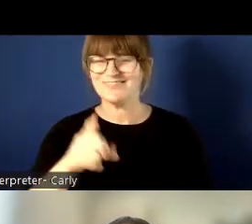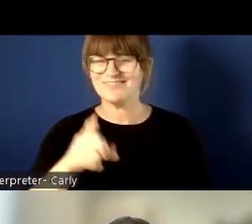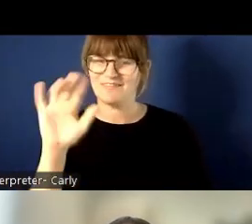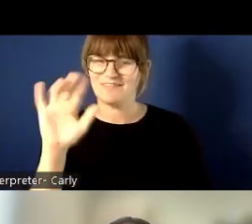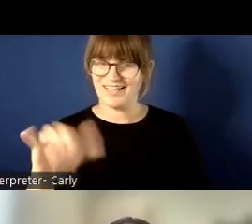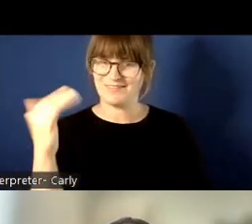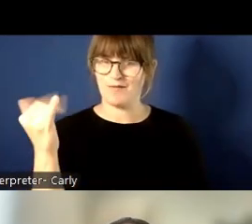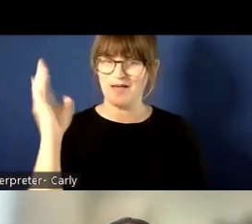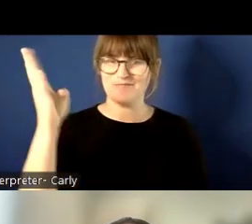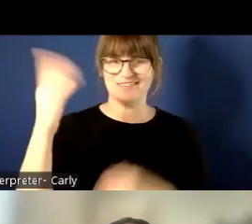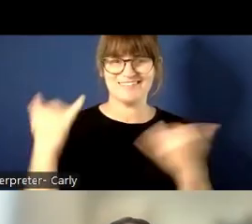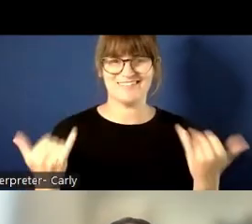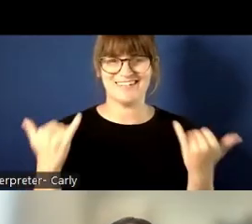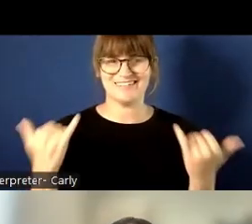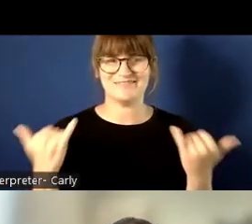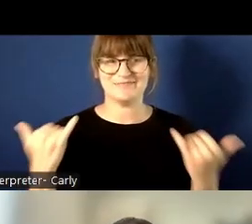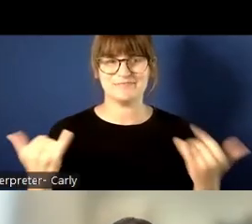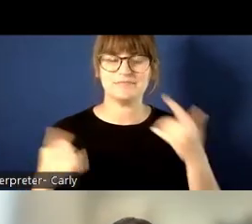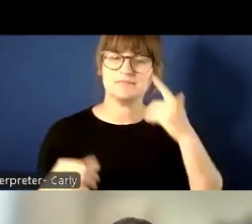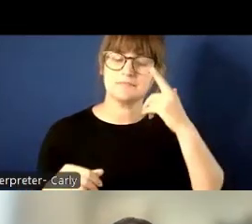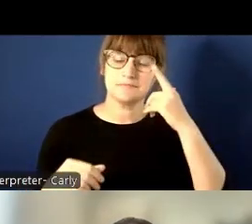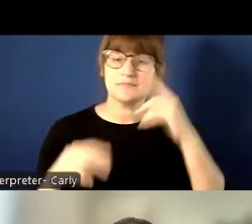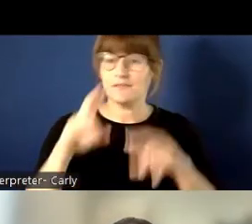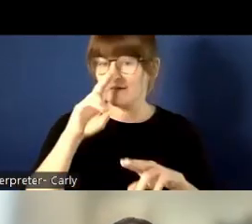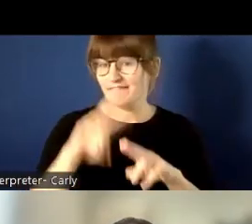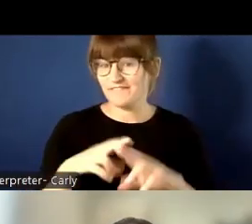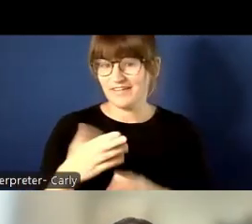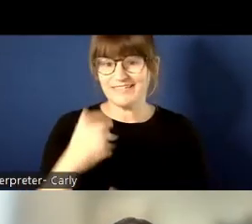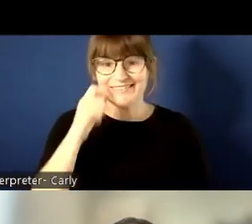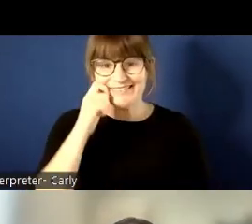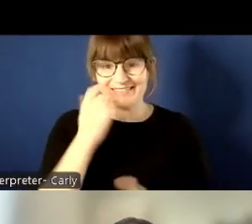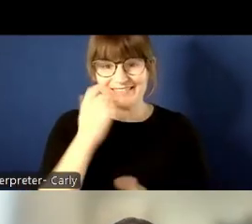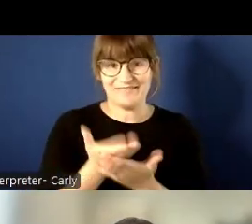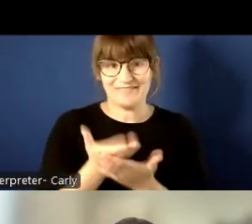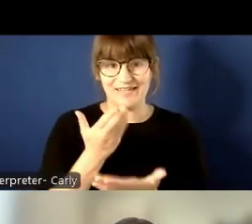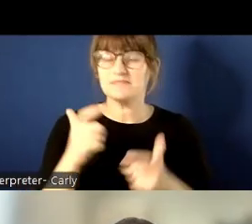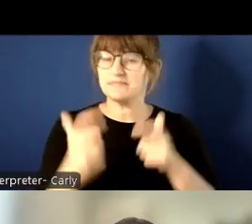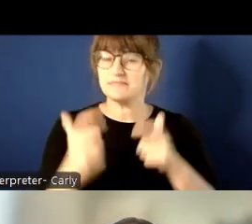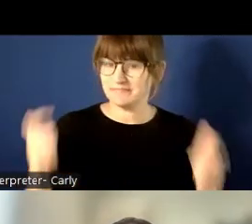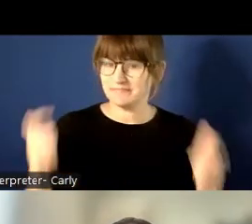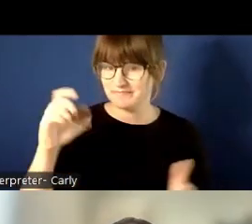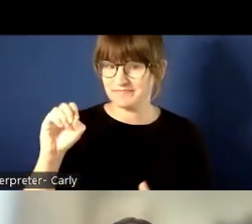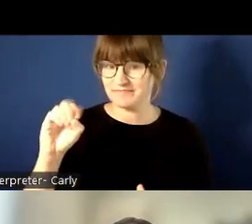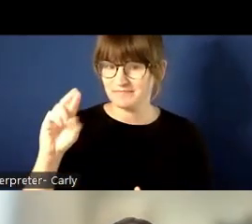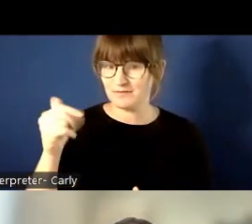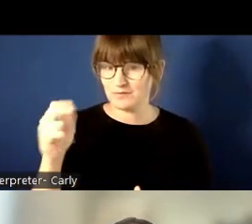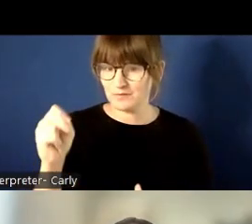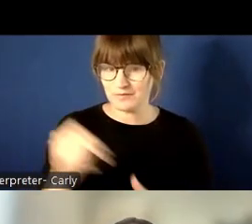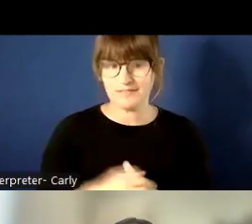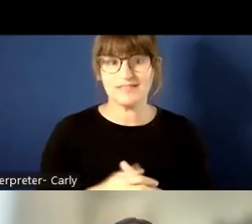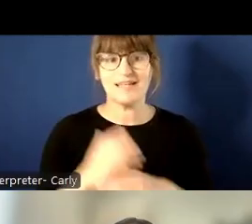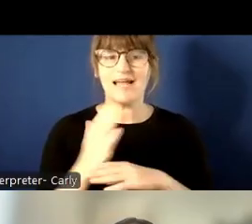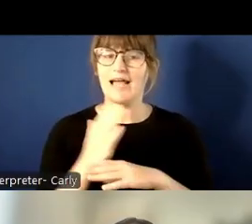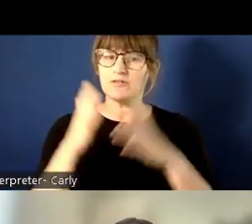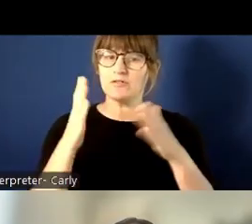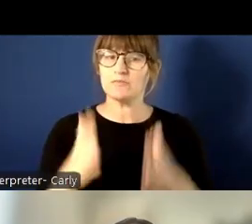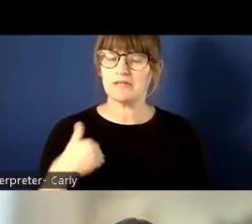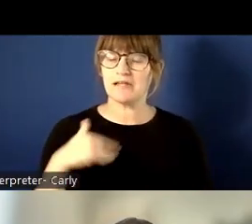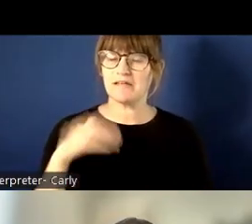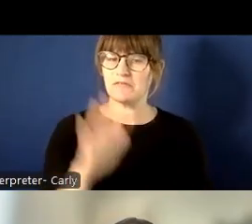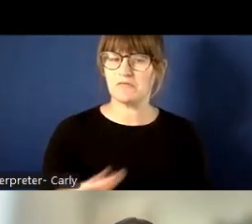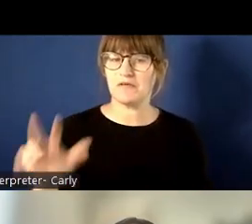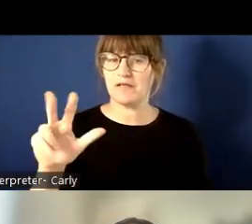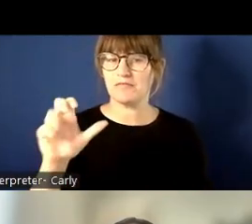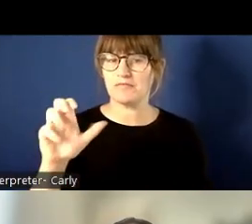everybody today. So a few fun skin facts. So skin is the largest organ in the body. The average person has about 300 million